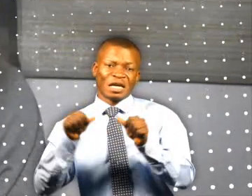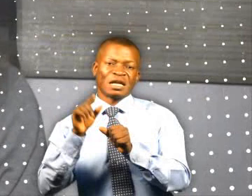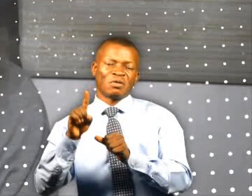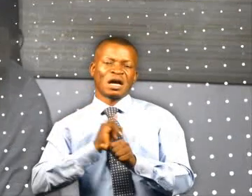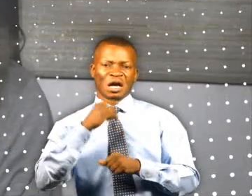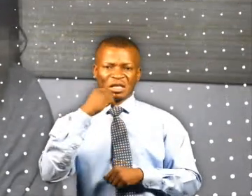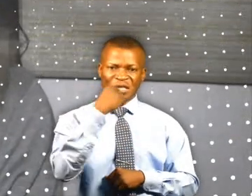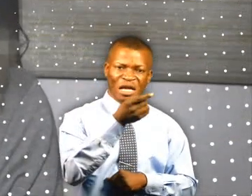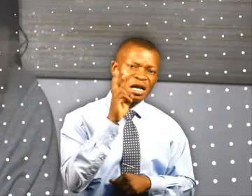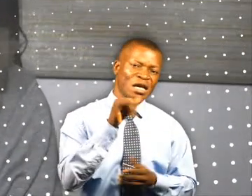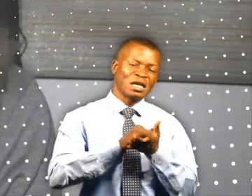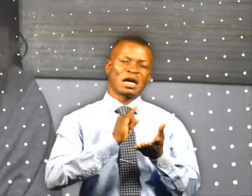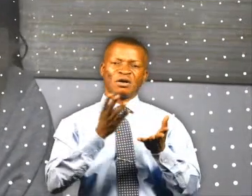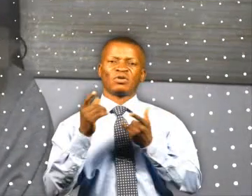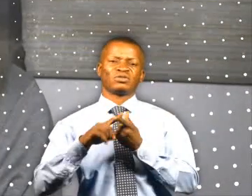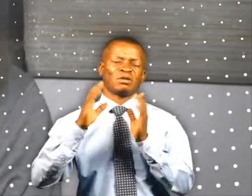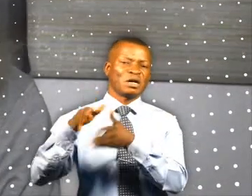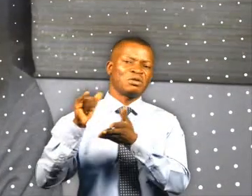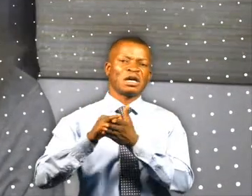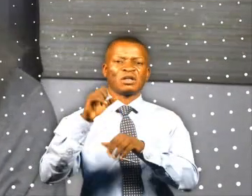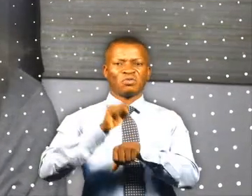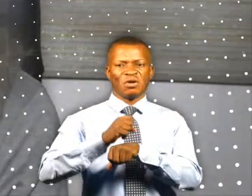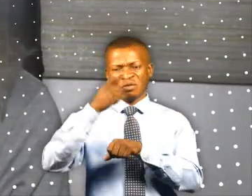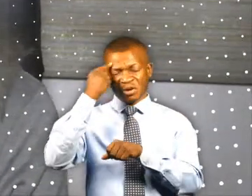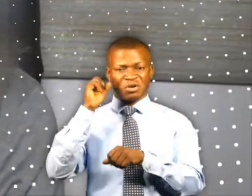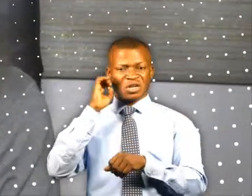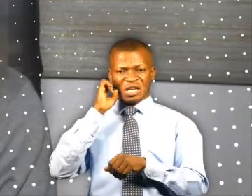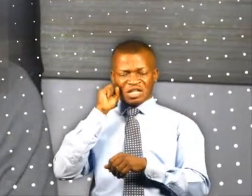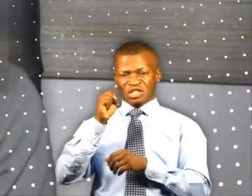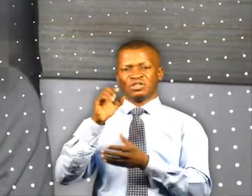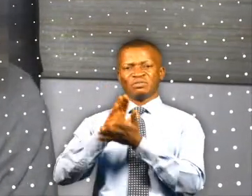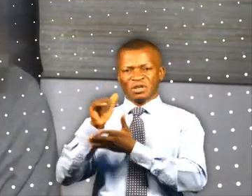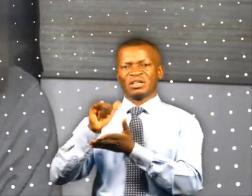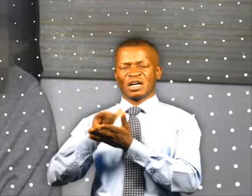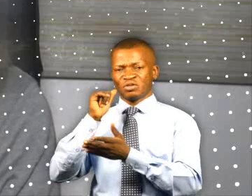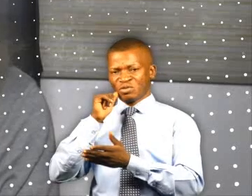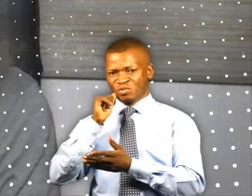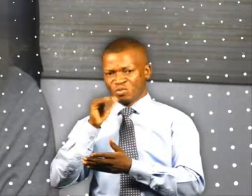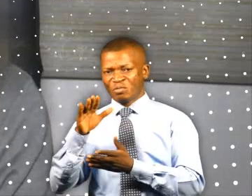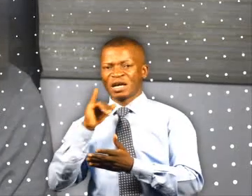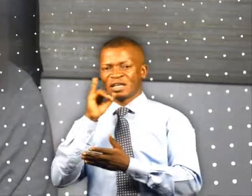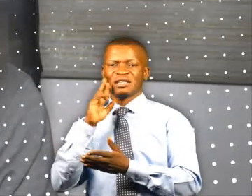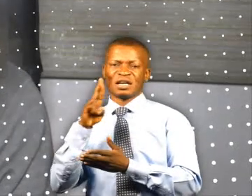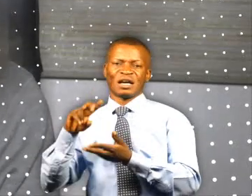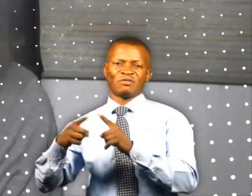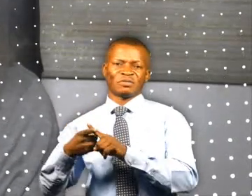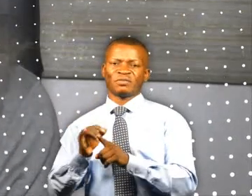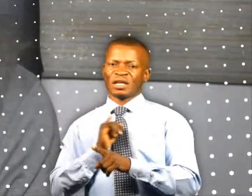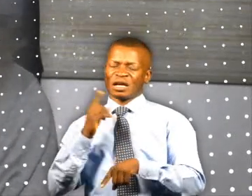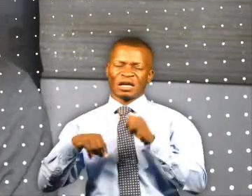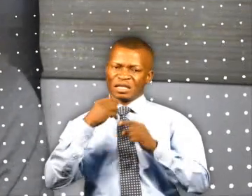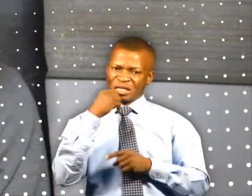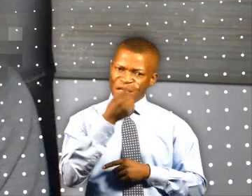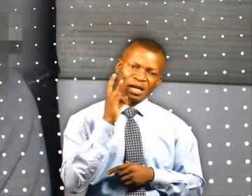area one. So I went to tell her that I want to leave the woman, because she take the woman as her friend.